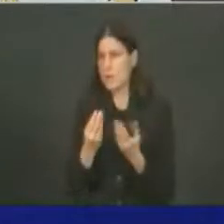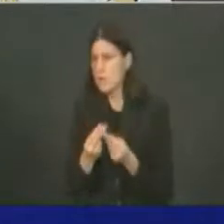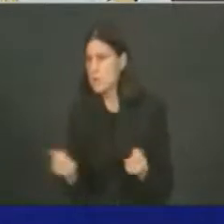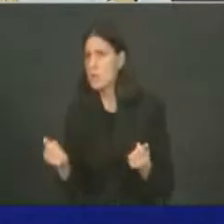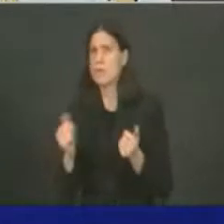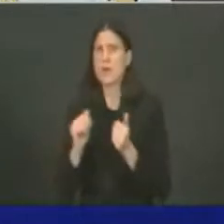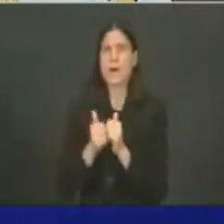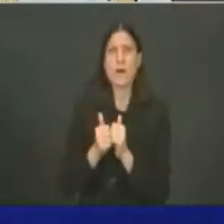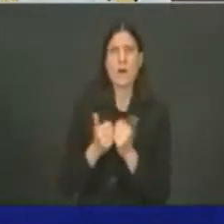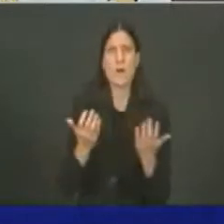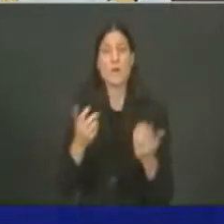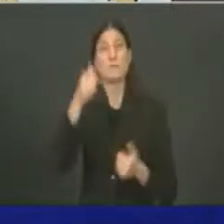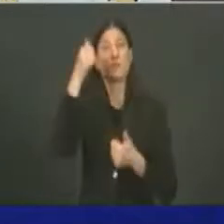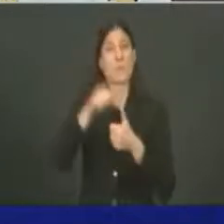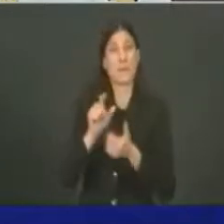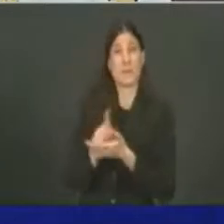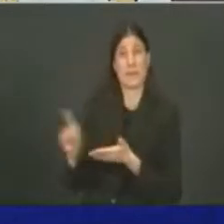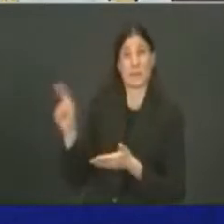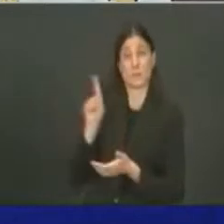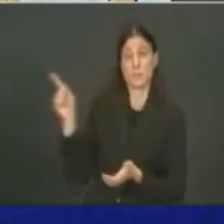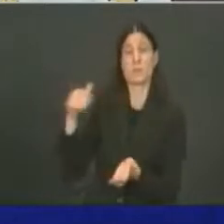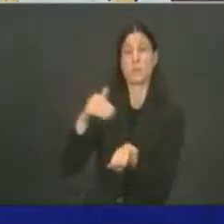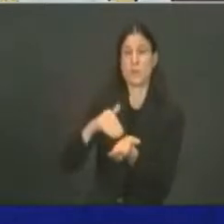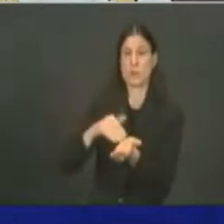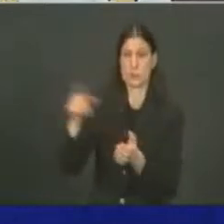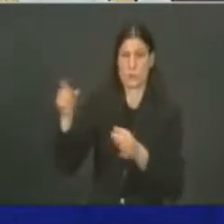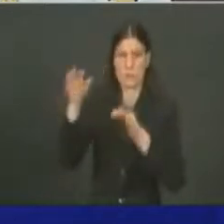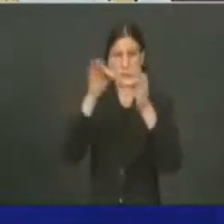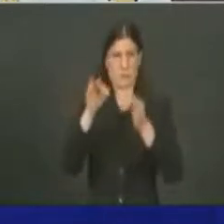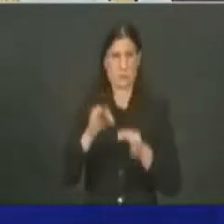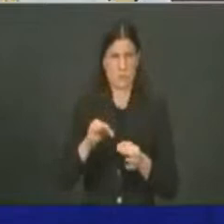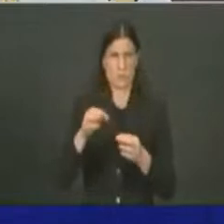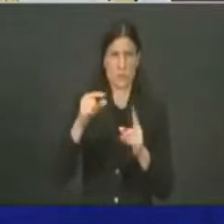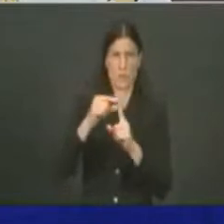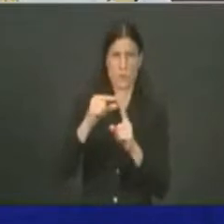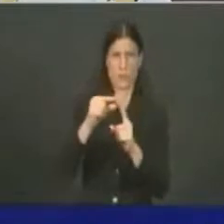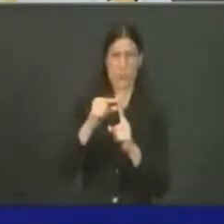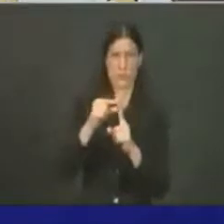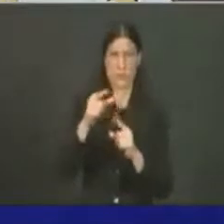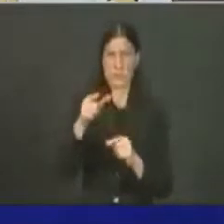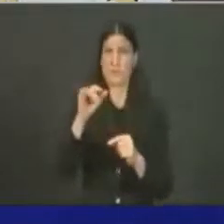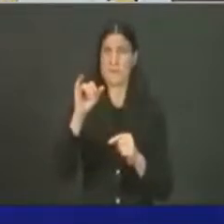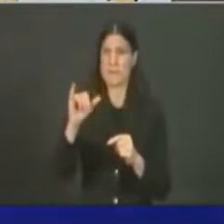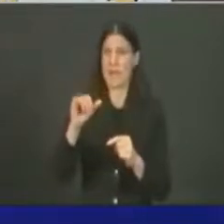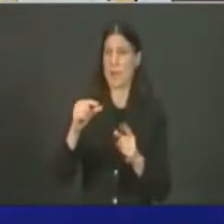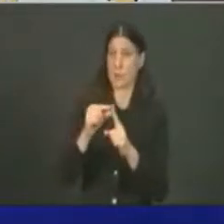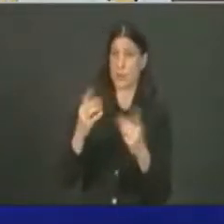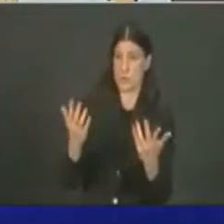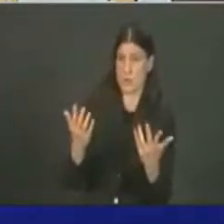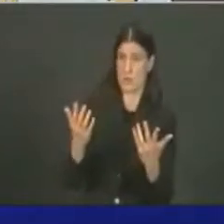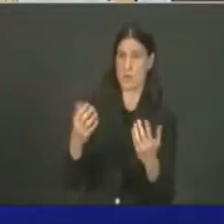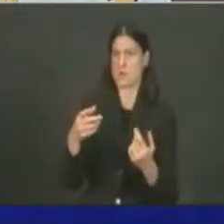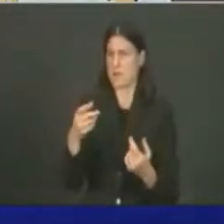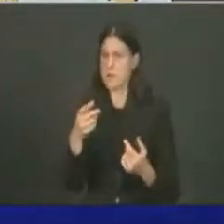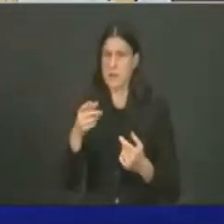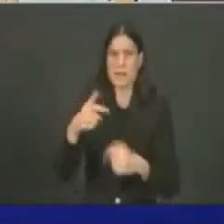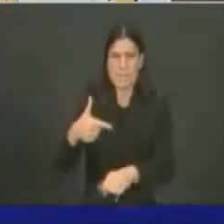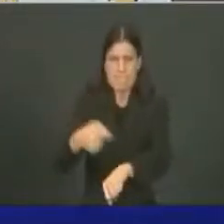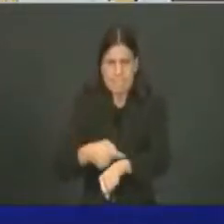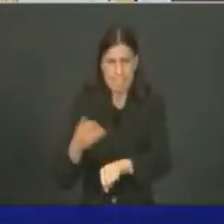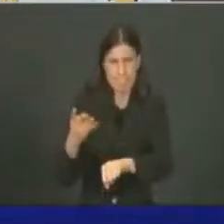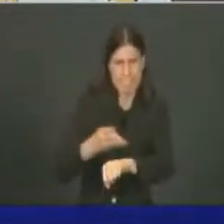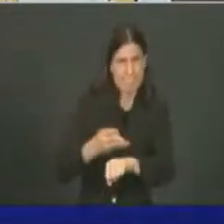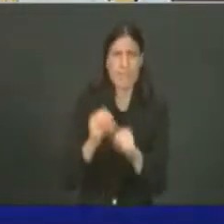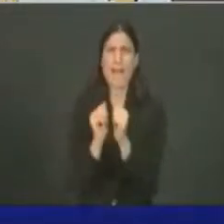treatment for COVID-19 that you get via an intravenous infusion. It's quick, it takes about an